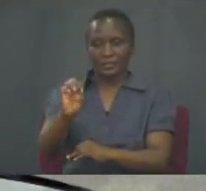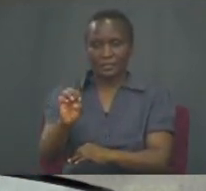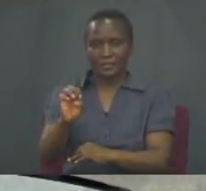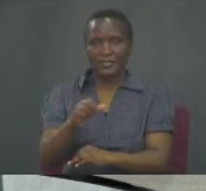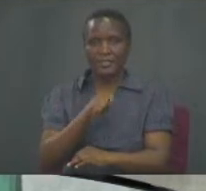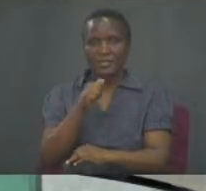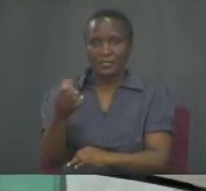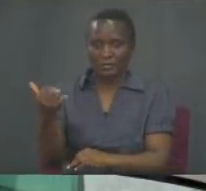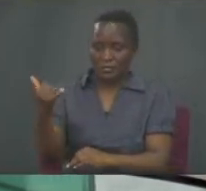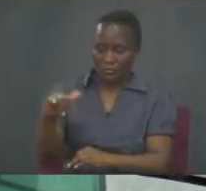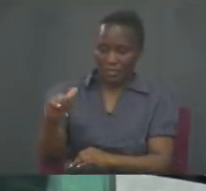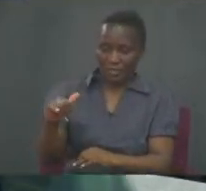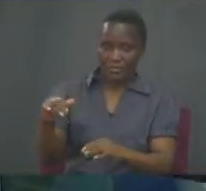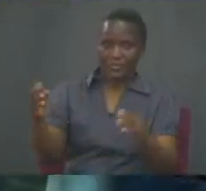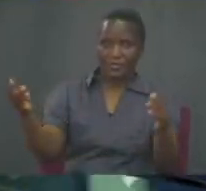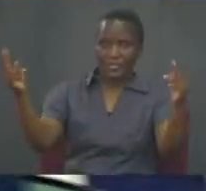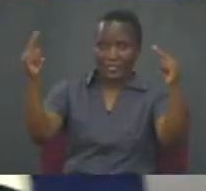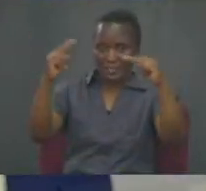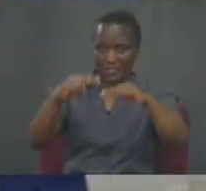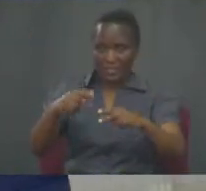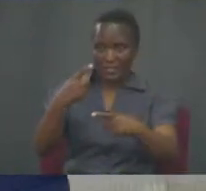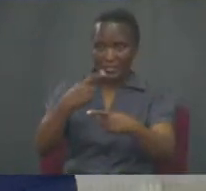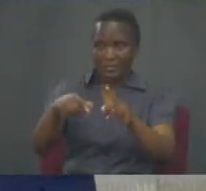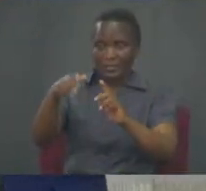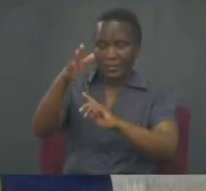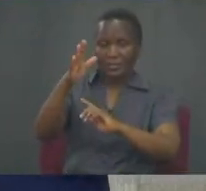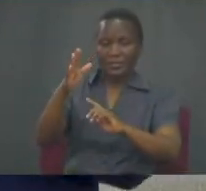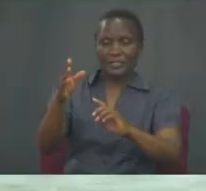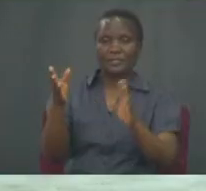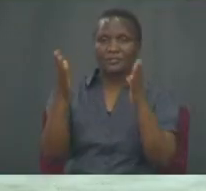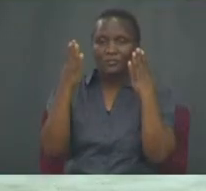happened, but God has completed the action.